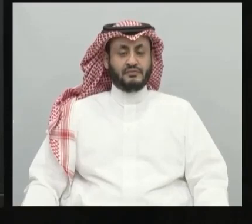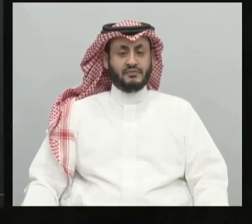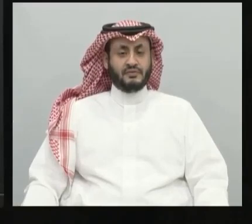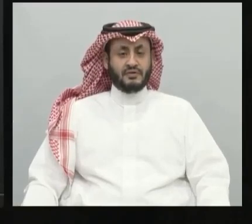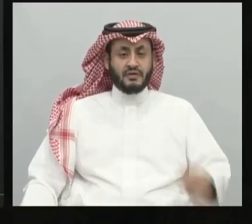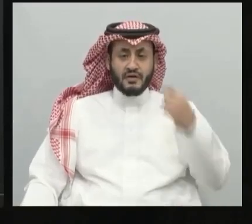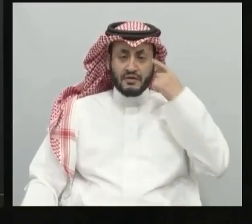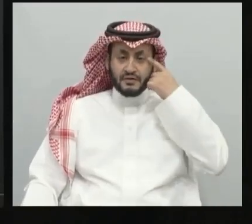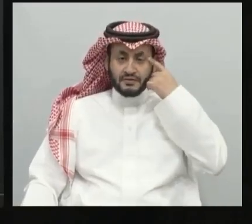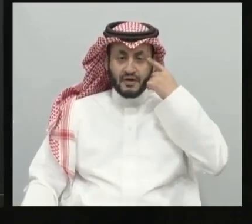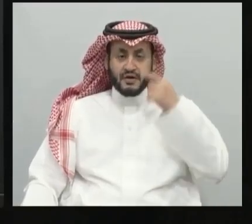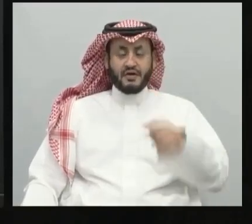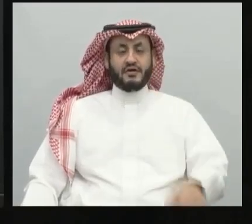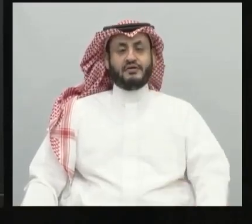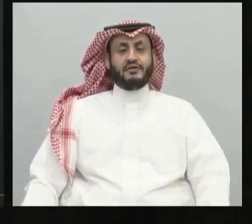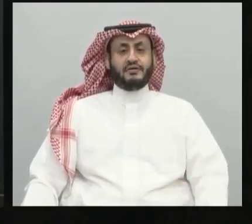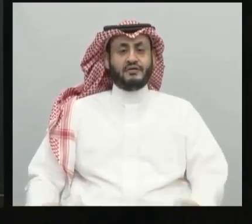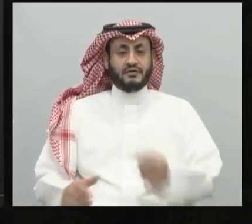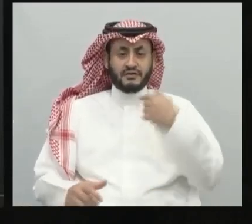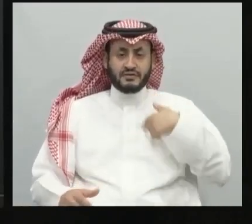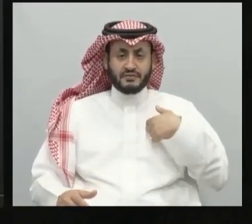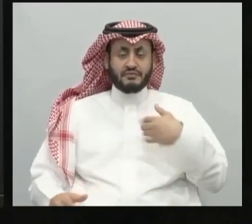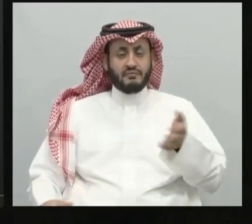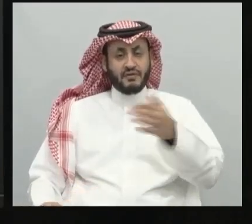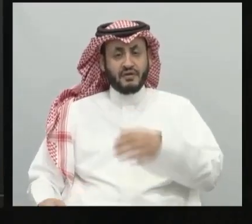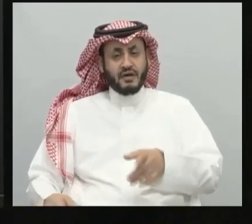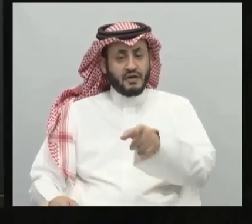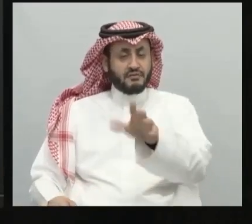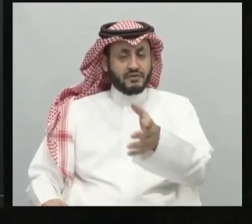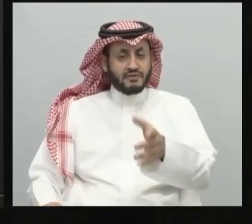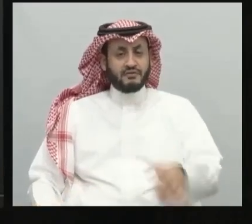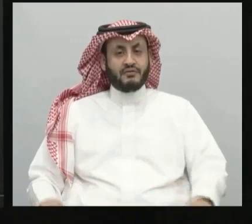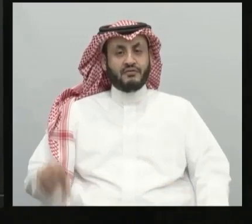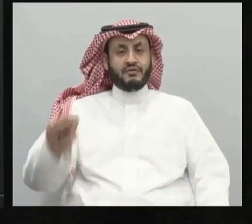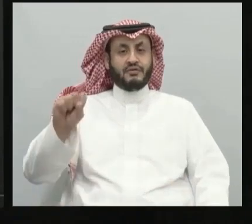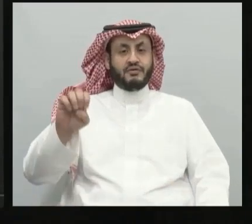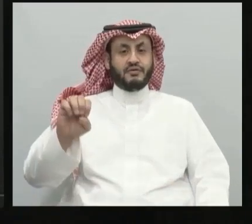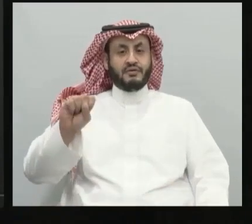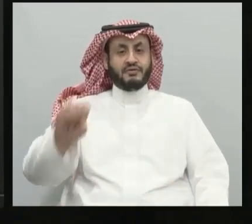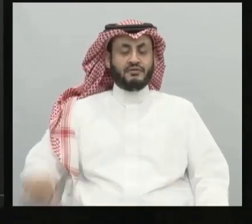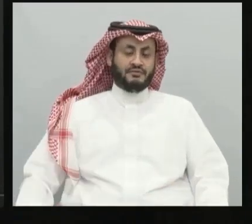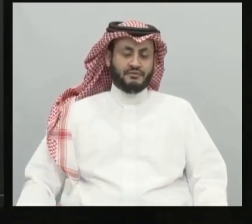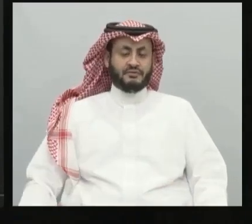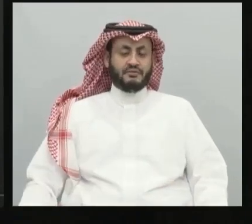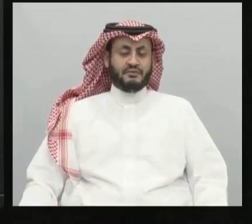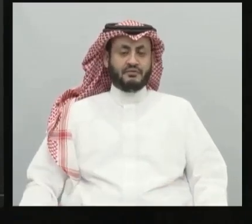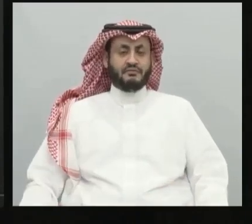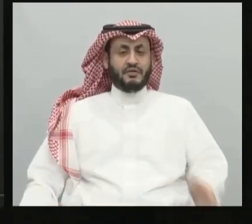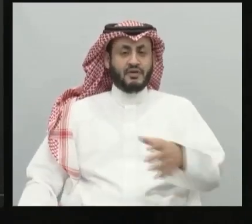country. Their nationality is Chinese. Their capital city is